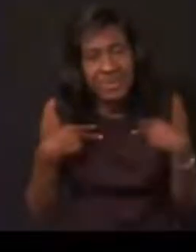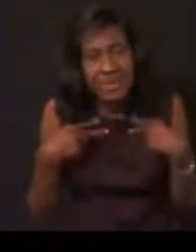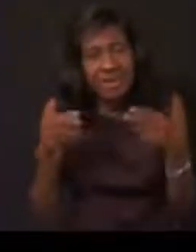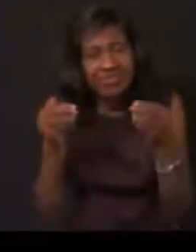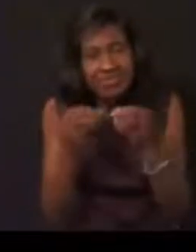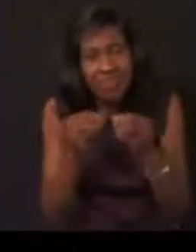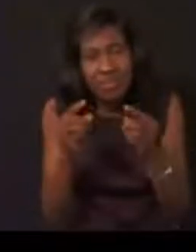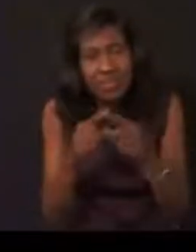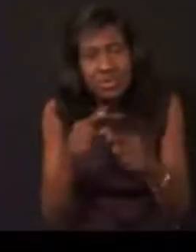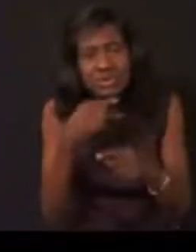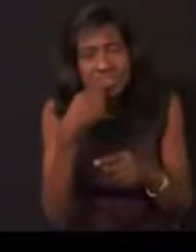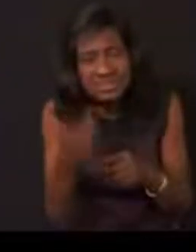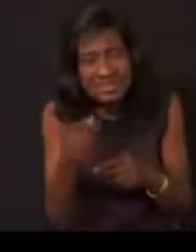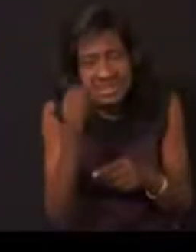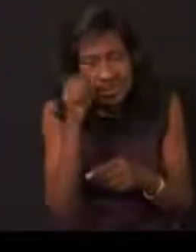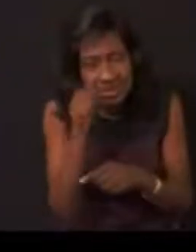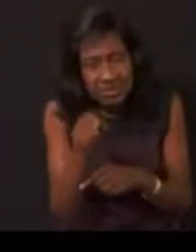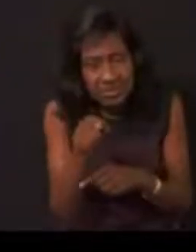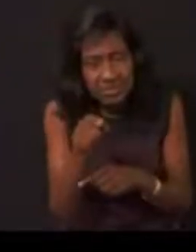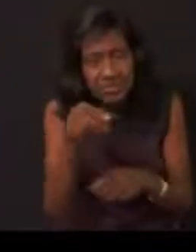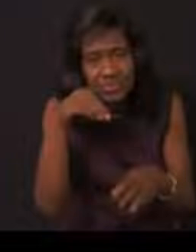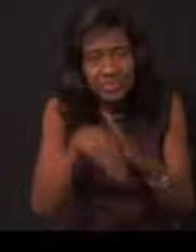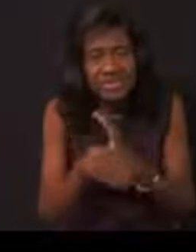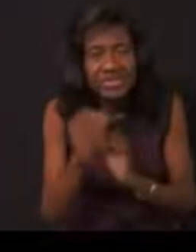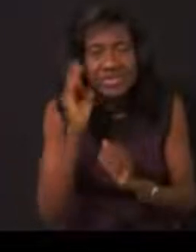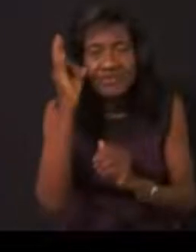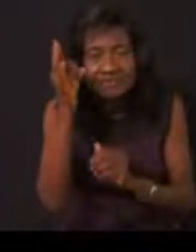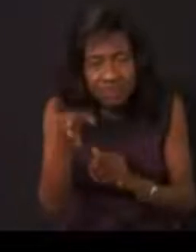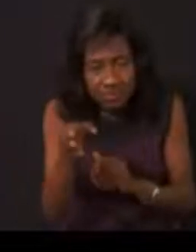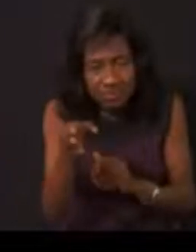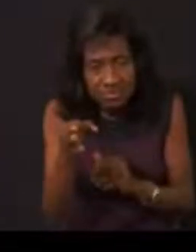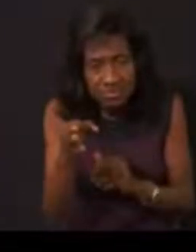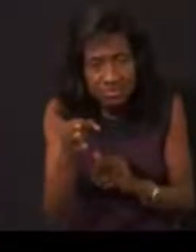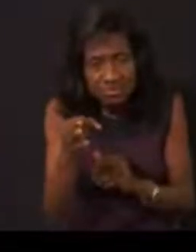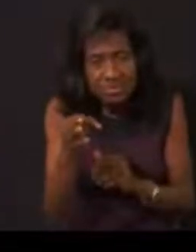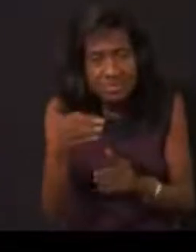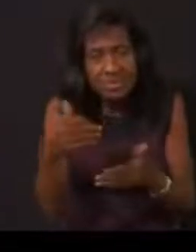this in subsequent press briefings,